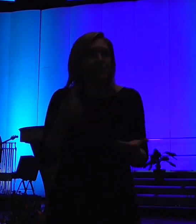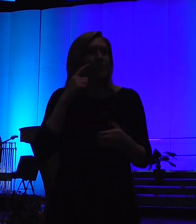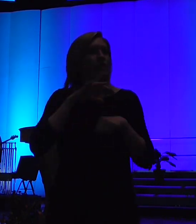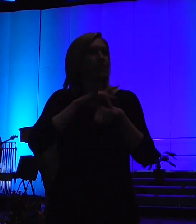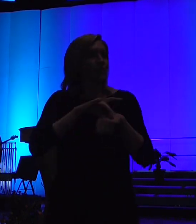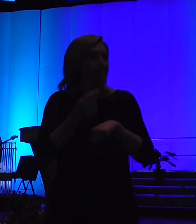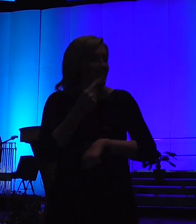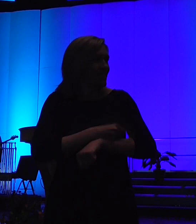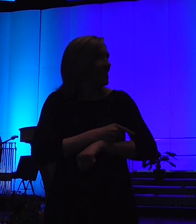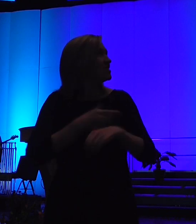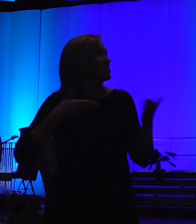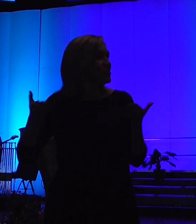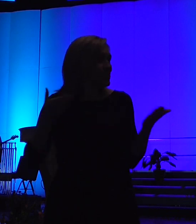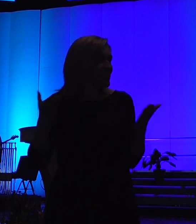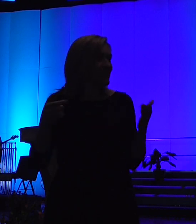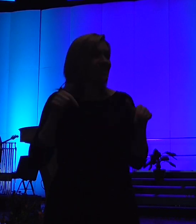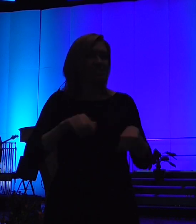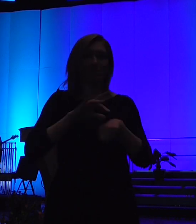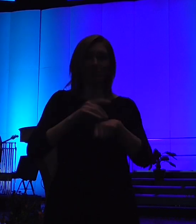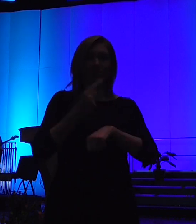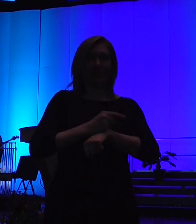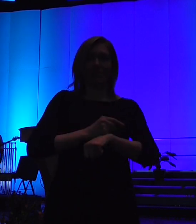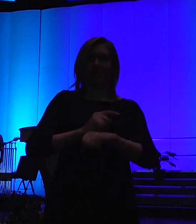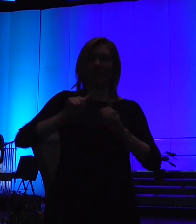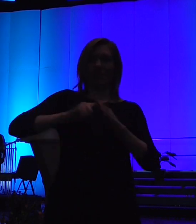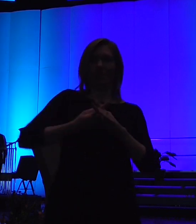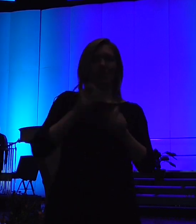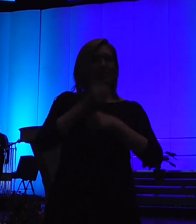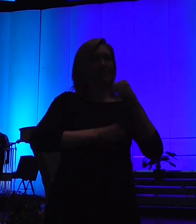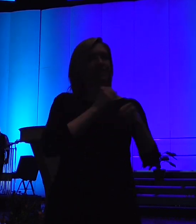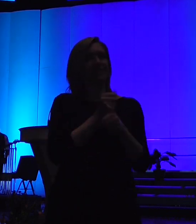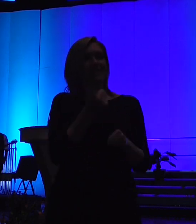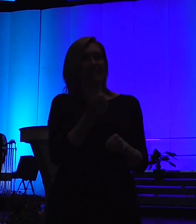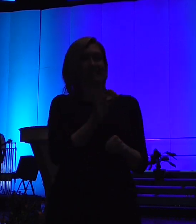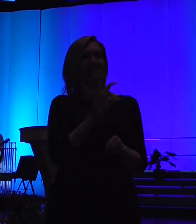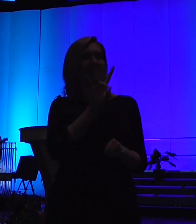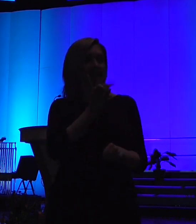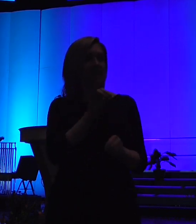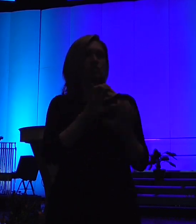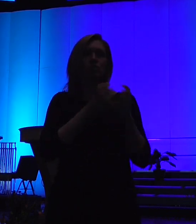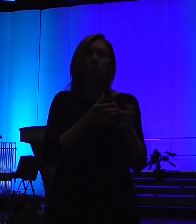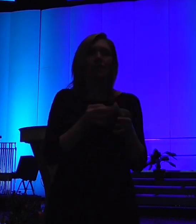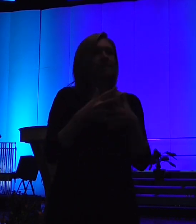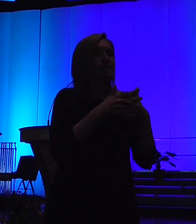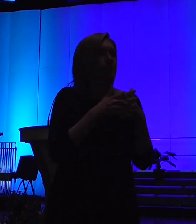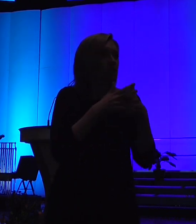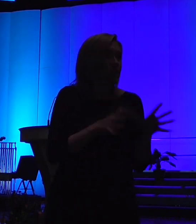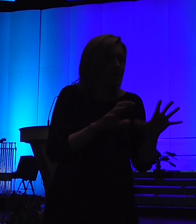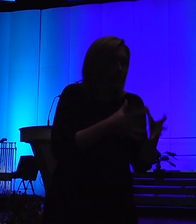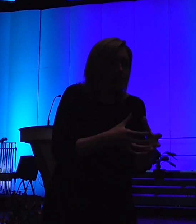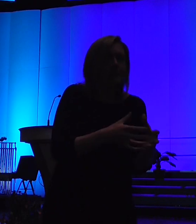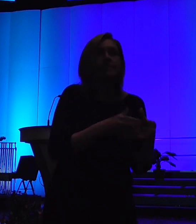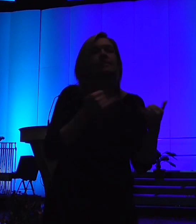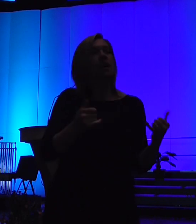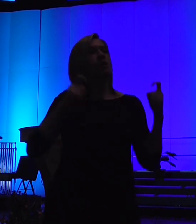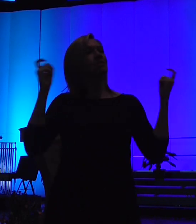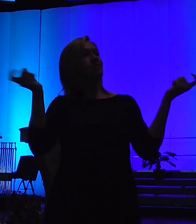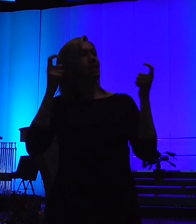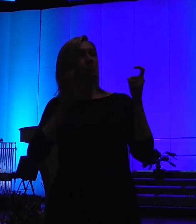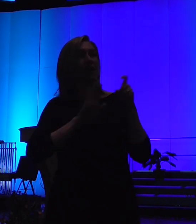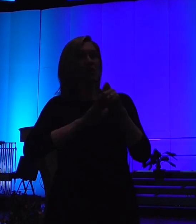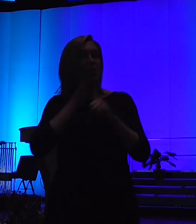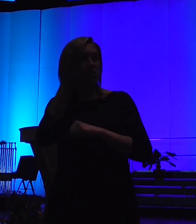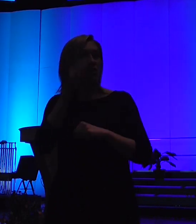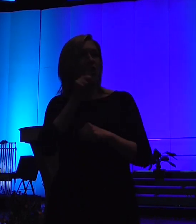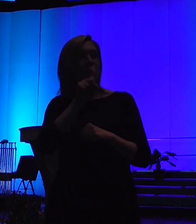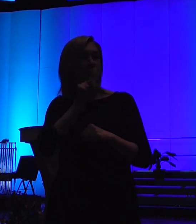Day service today. Earth Day began in 1970 with just a group of Americans. Now it's celebrated in over 192